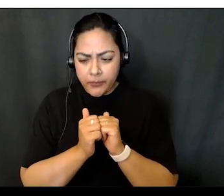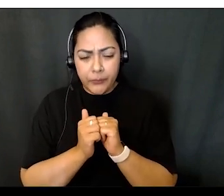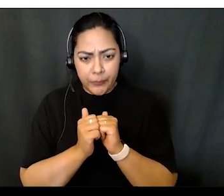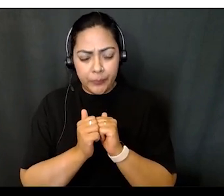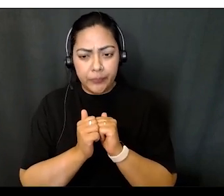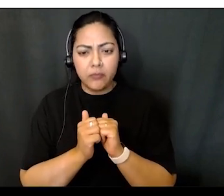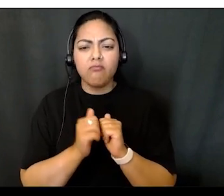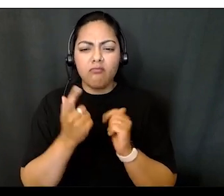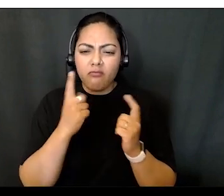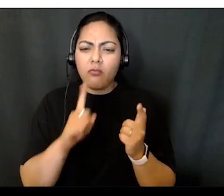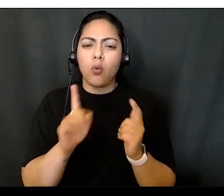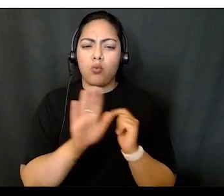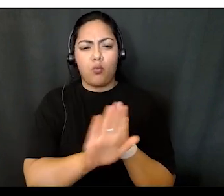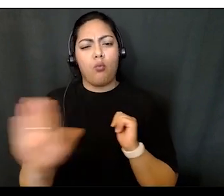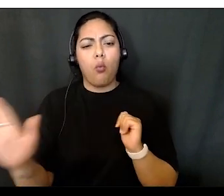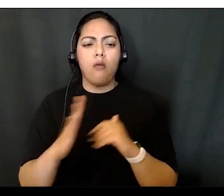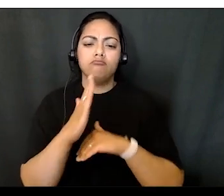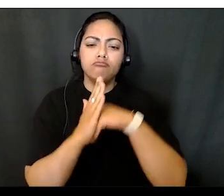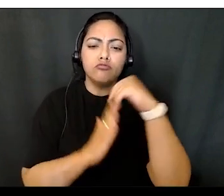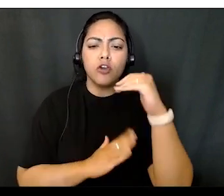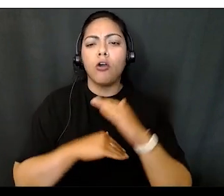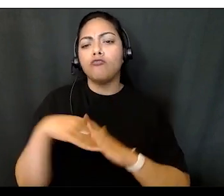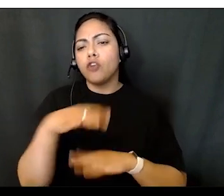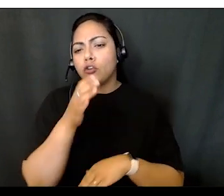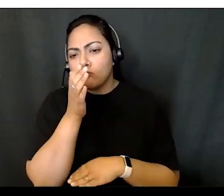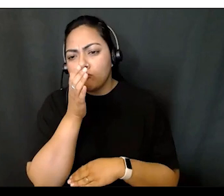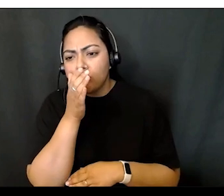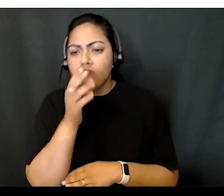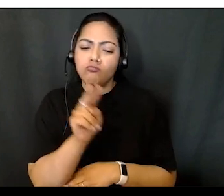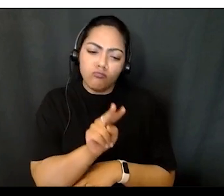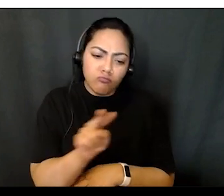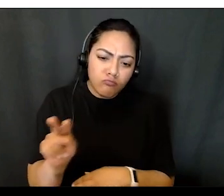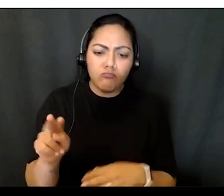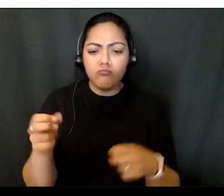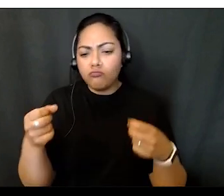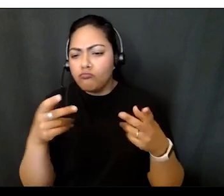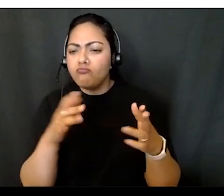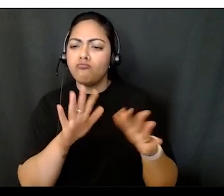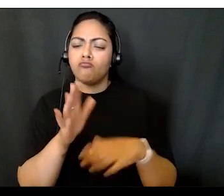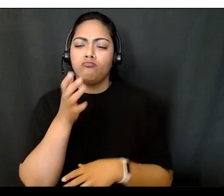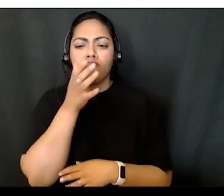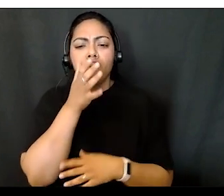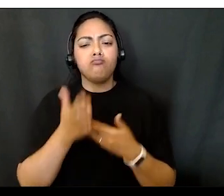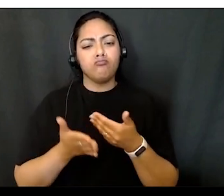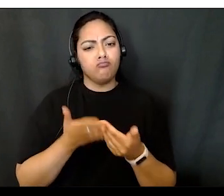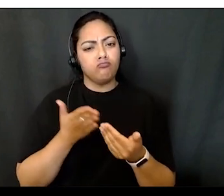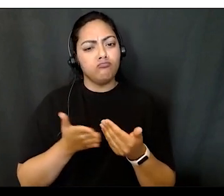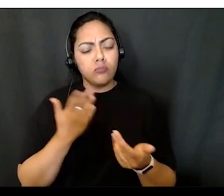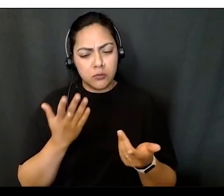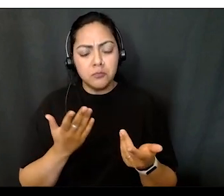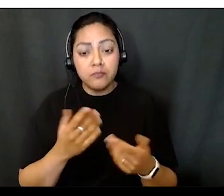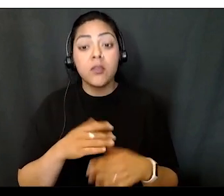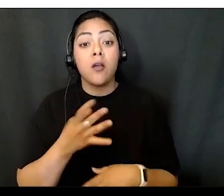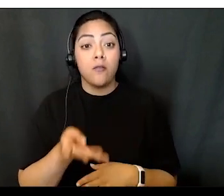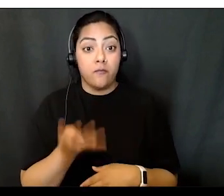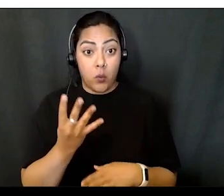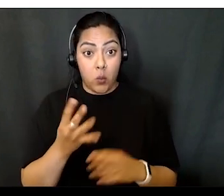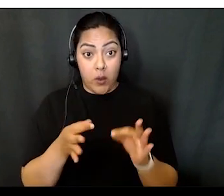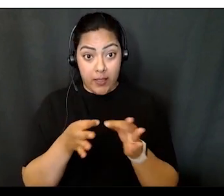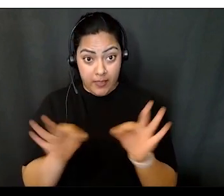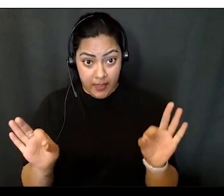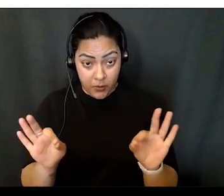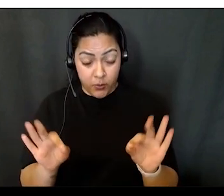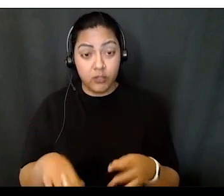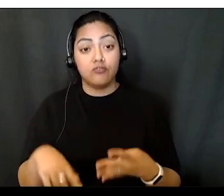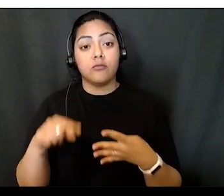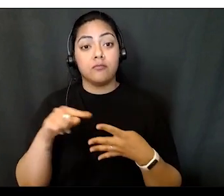for your comfort and convenience. Today, we are hosting the session in 4 languages, including live